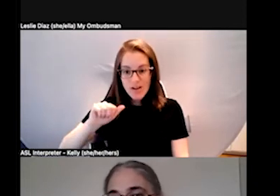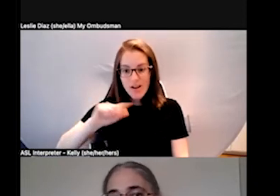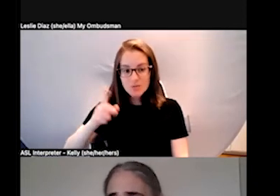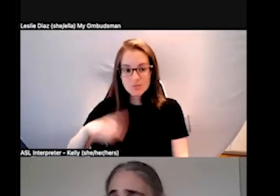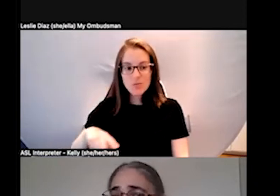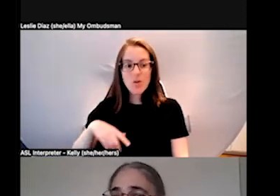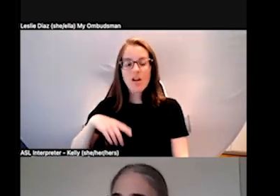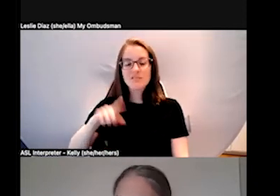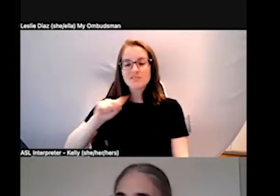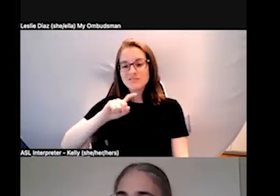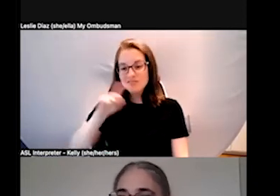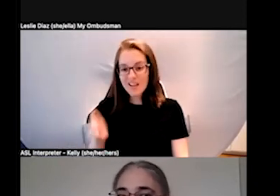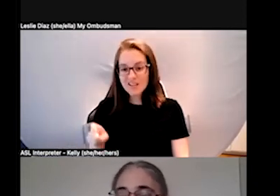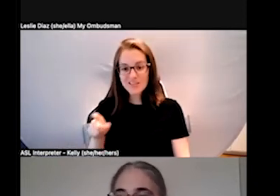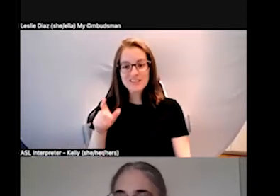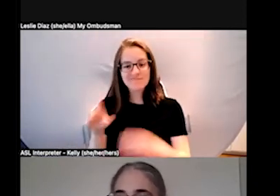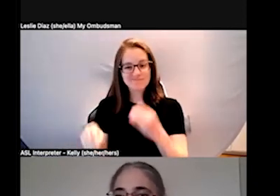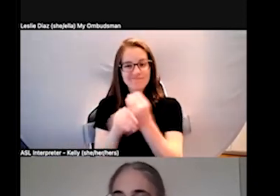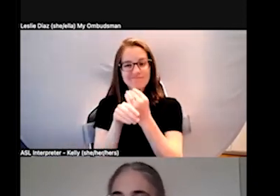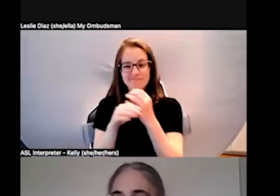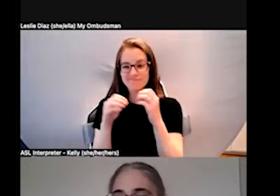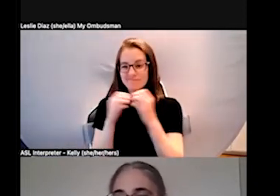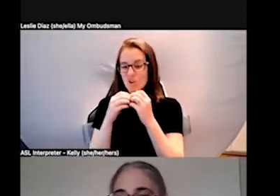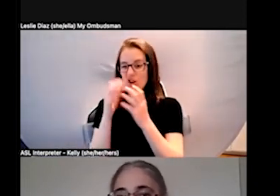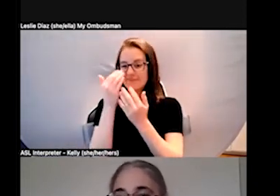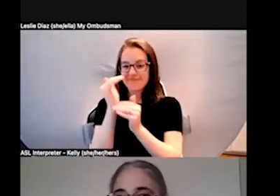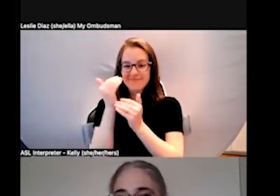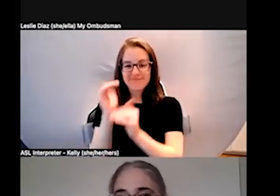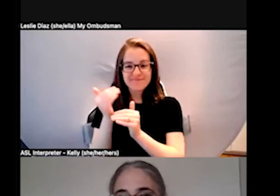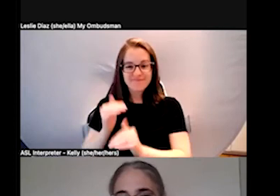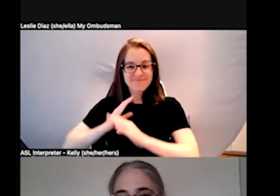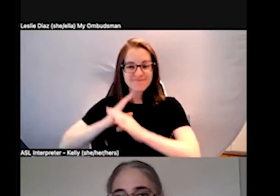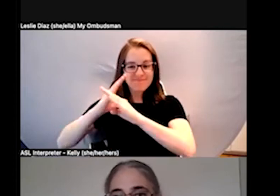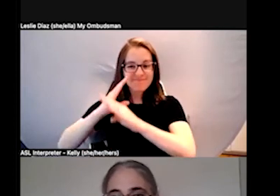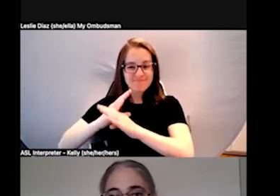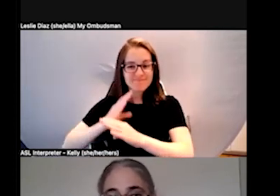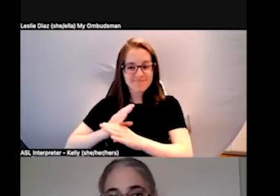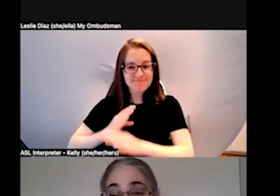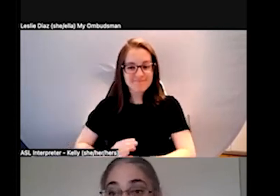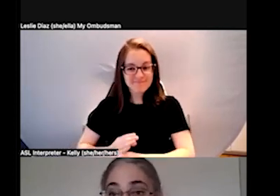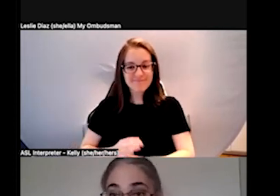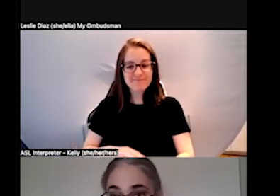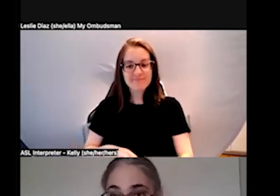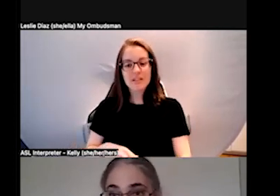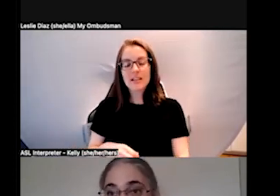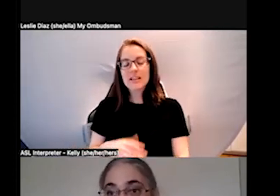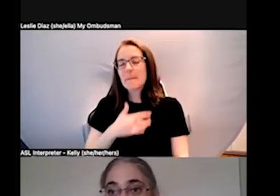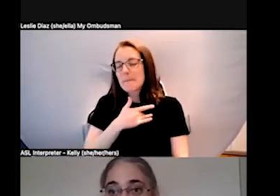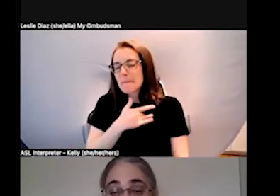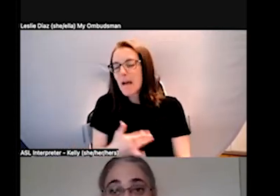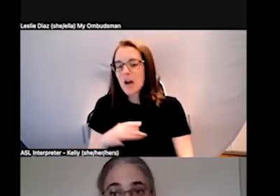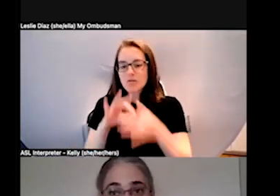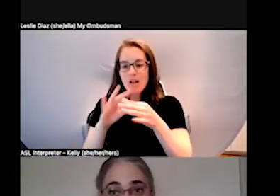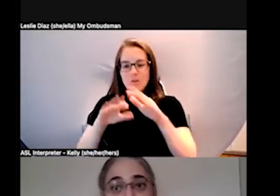Texas, mostly regarding access of gender-affirming care by minors.